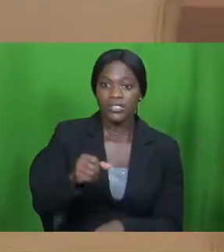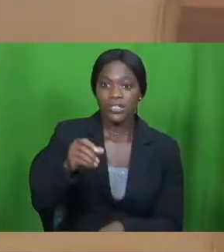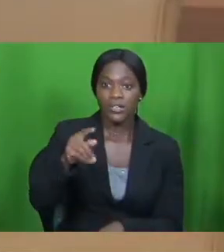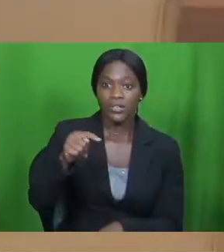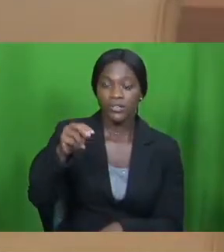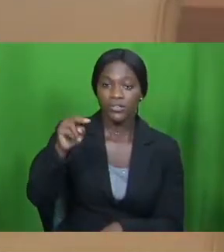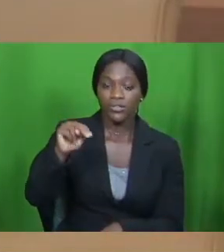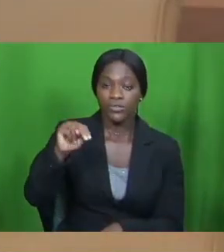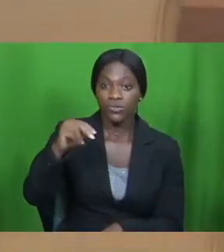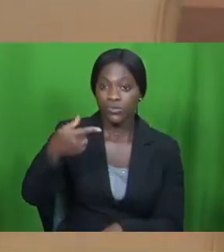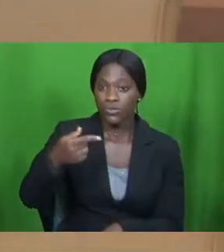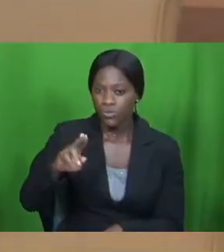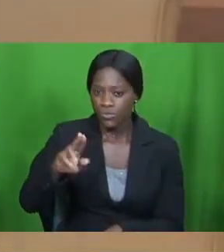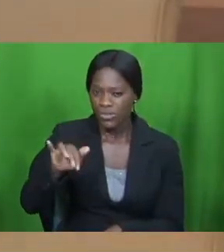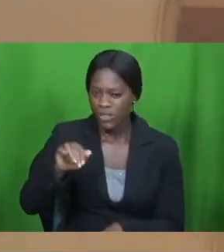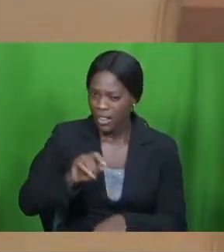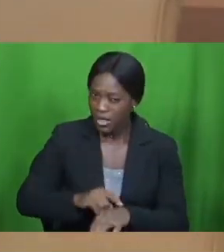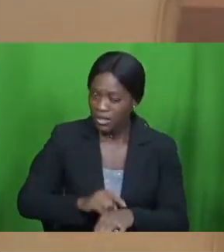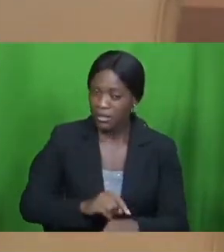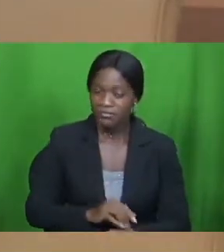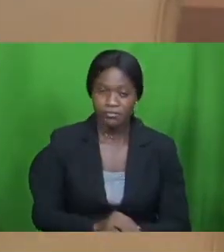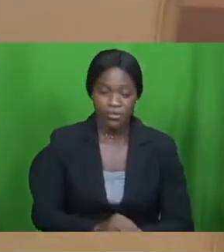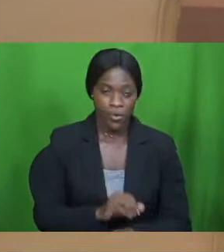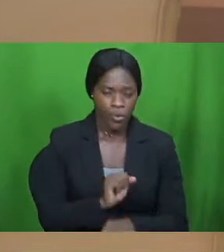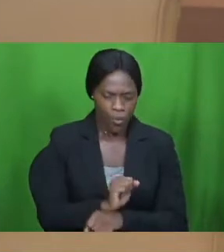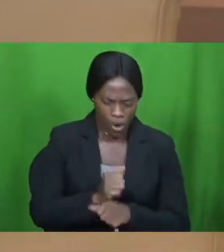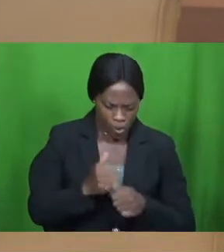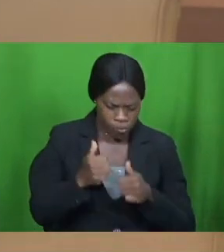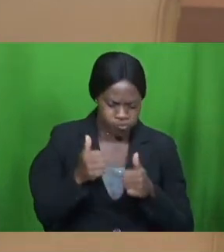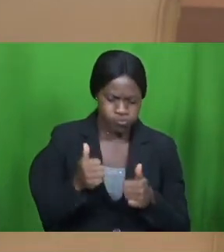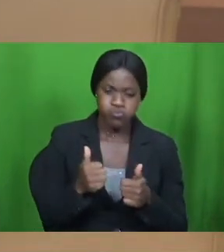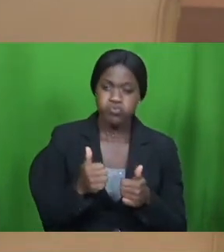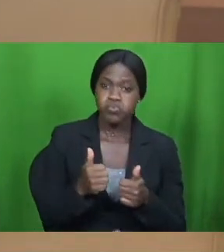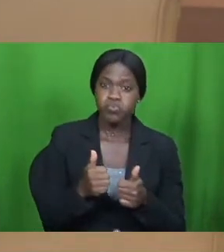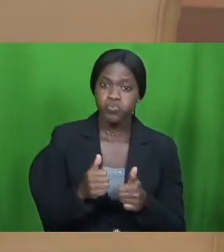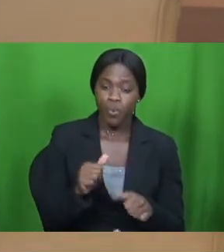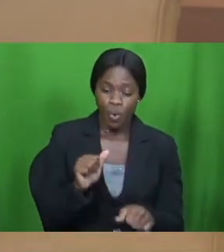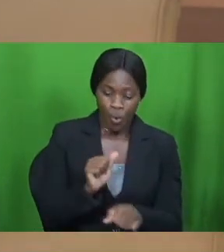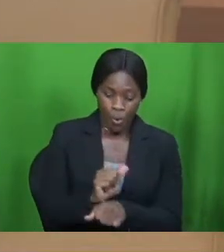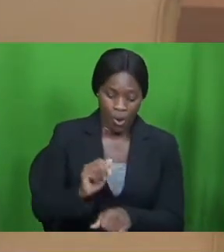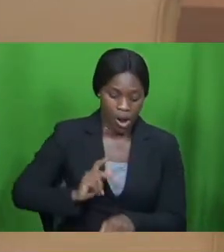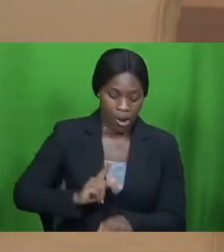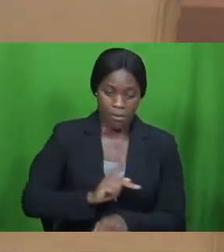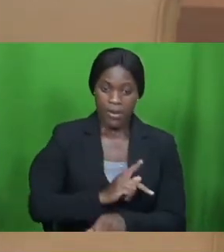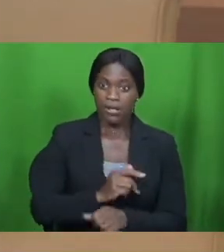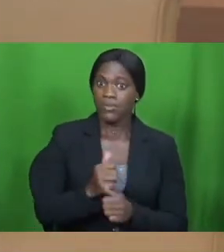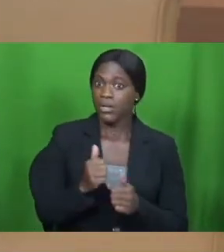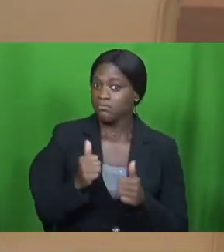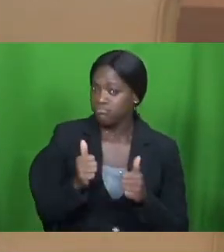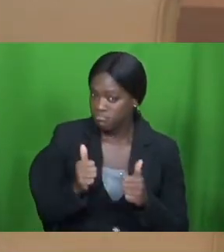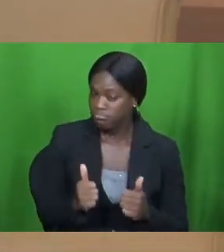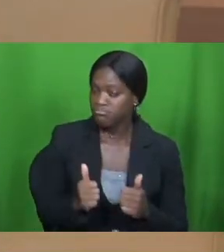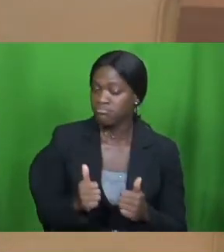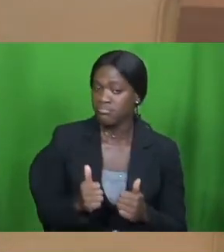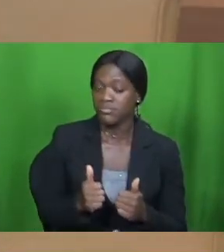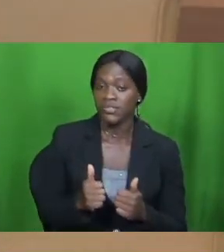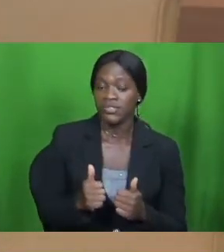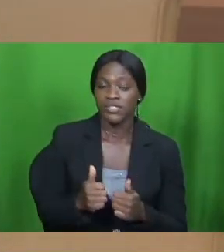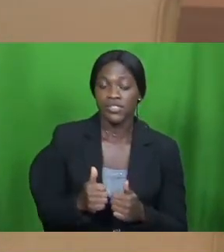time. He played a major role also in parliament. He emerged as the chairman of the